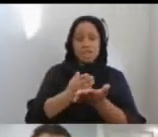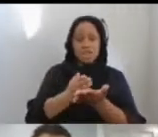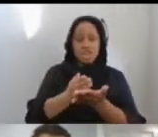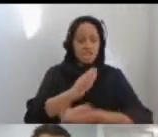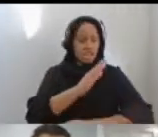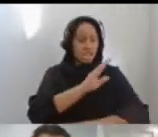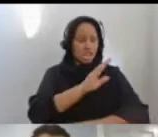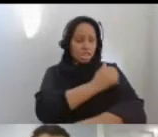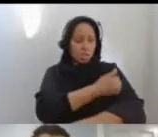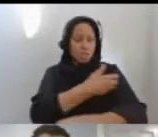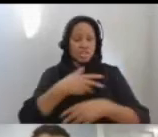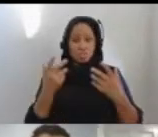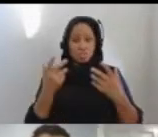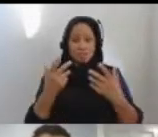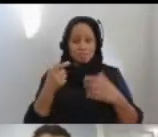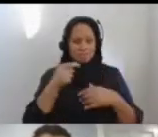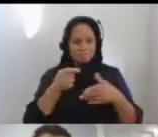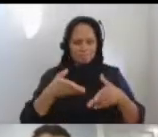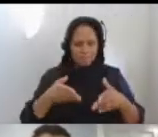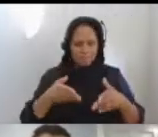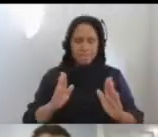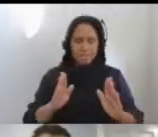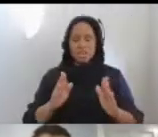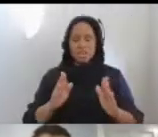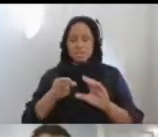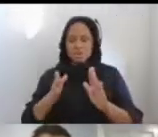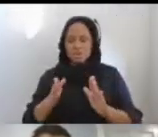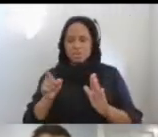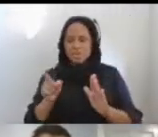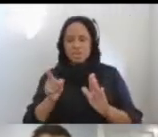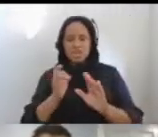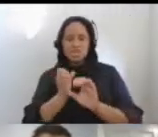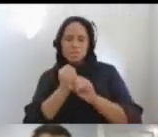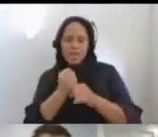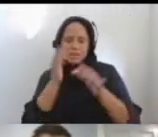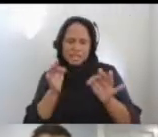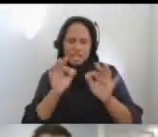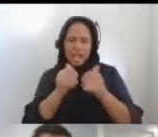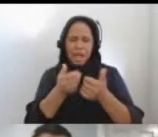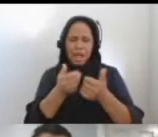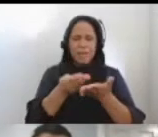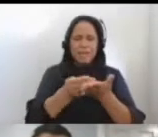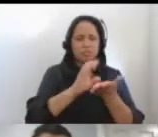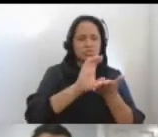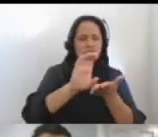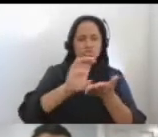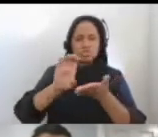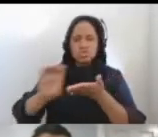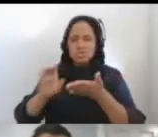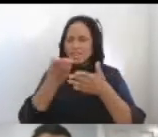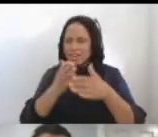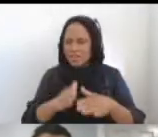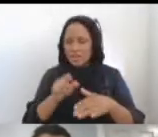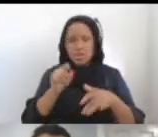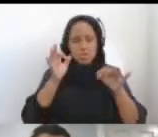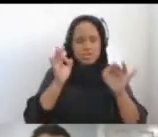participant to now make decisions about how that money gets divvied up. You get to choose where you want to put that money in your